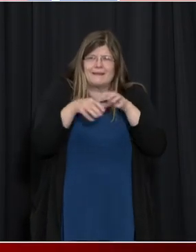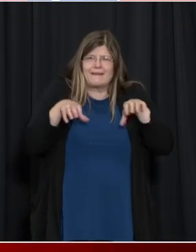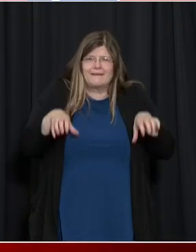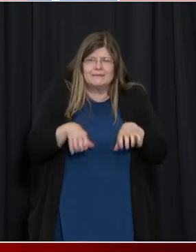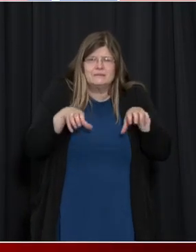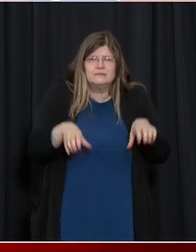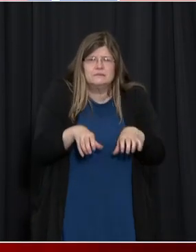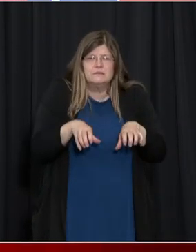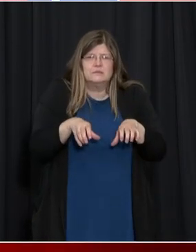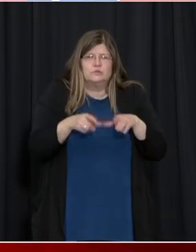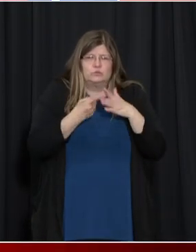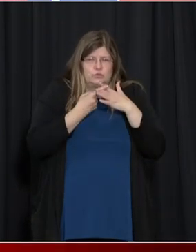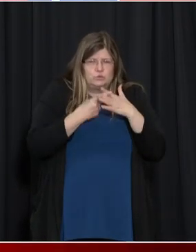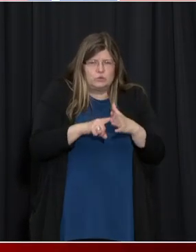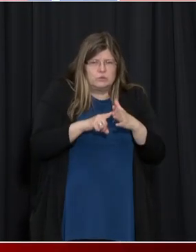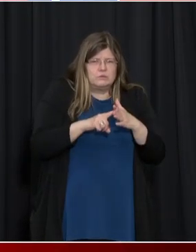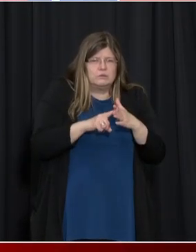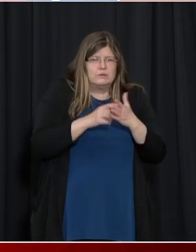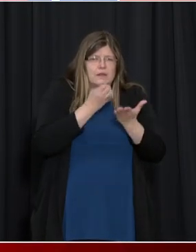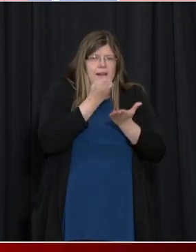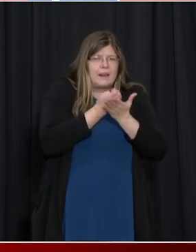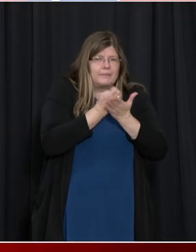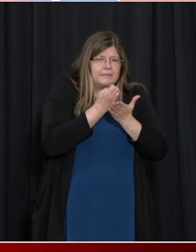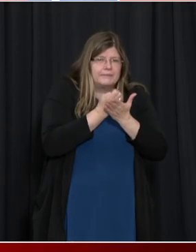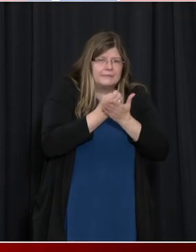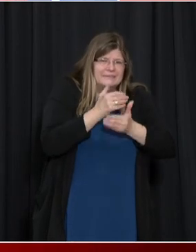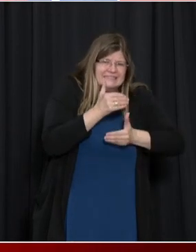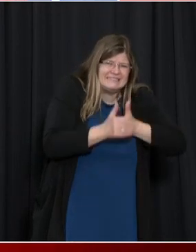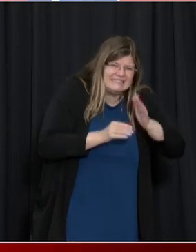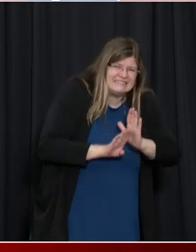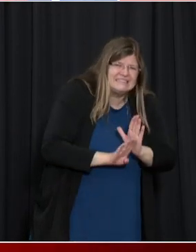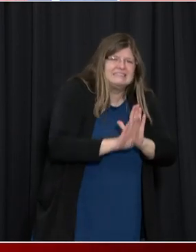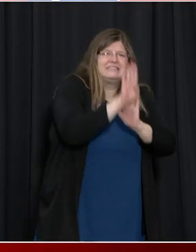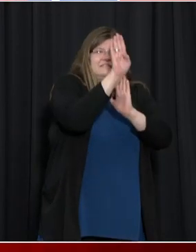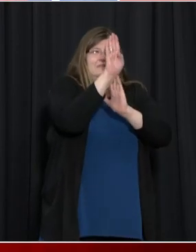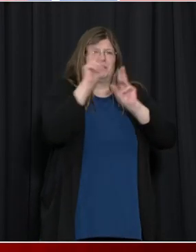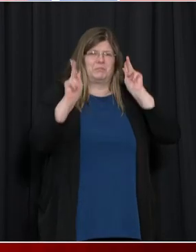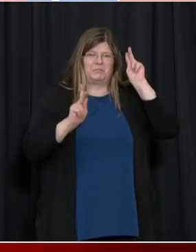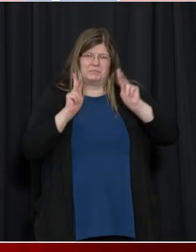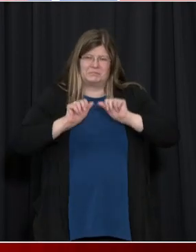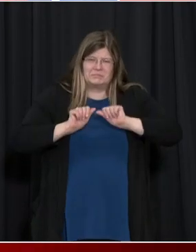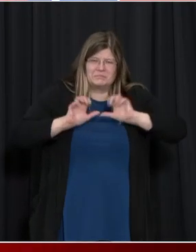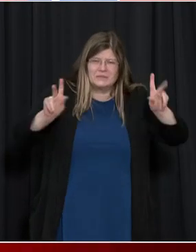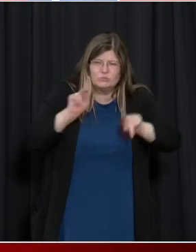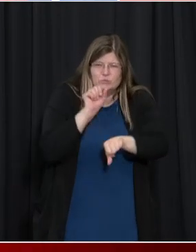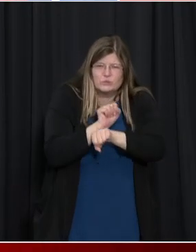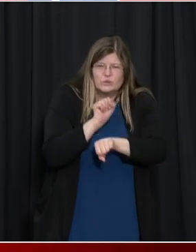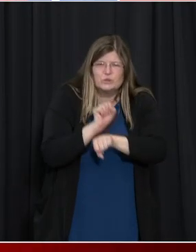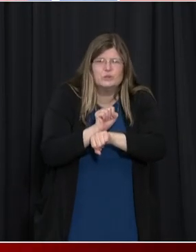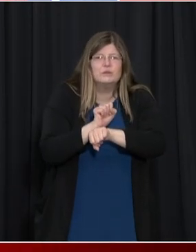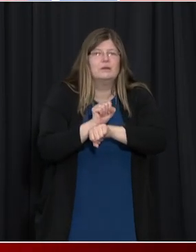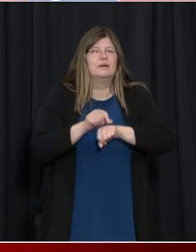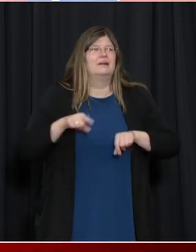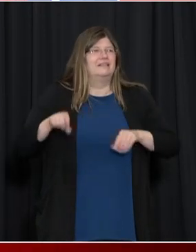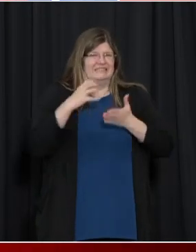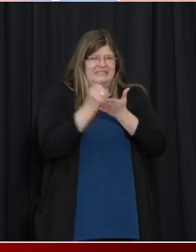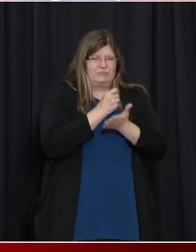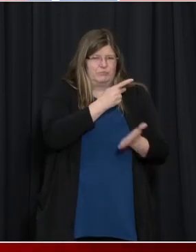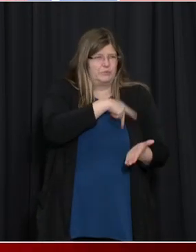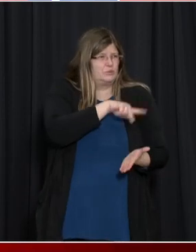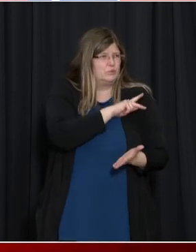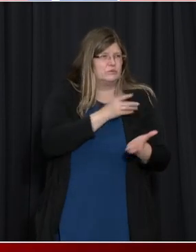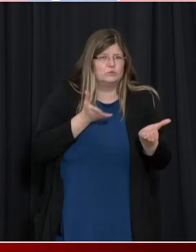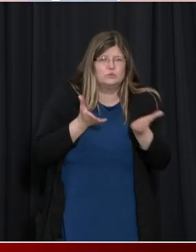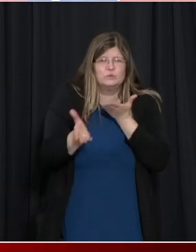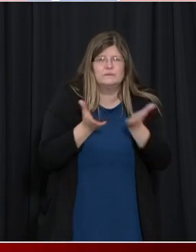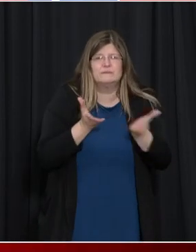start our economy moving, get people back to work, allow people to have the personal services that we've been all missing. But we haven't